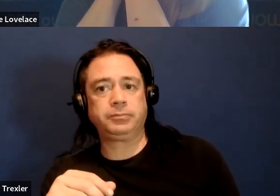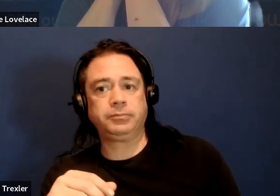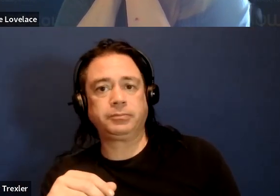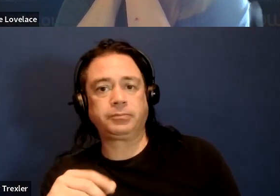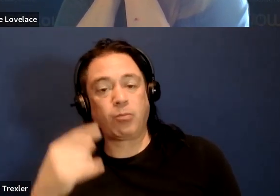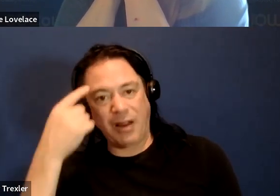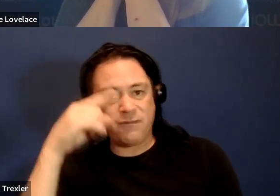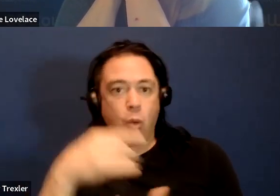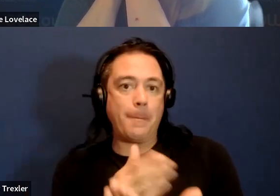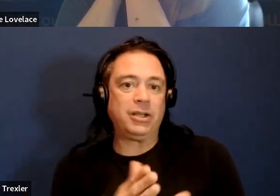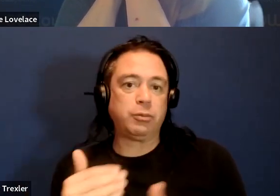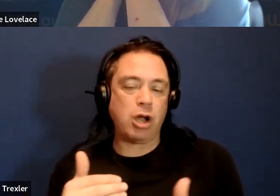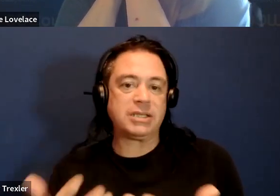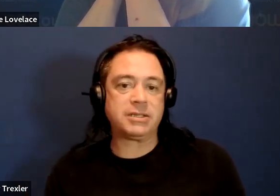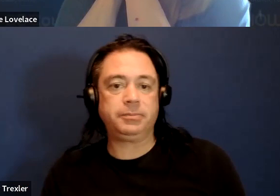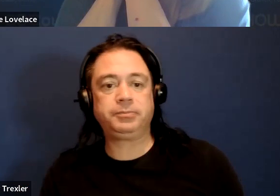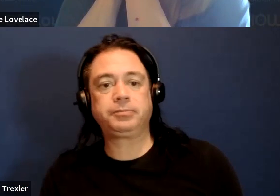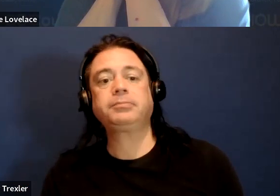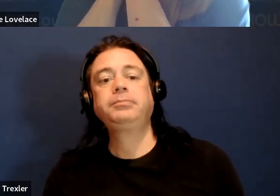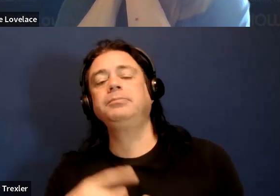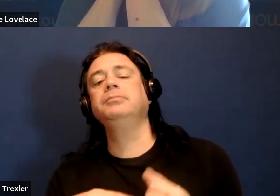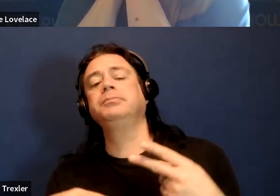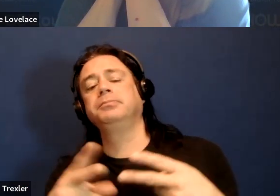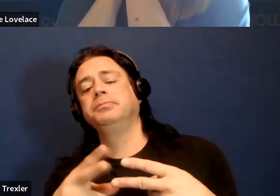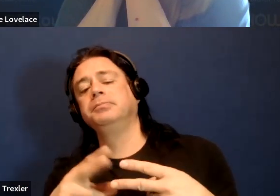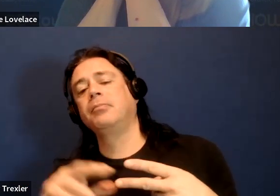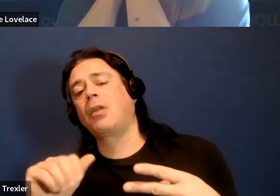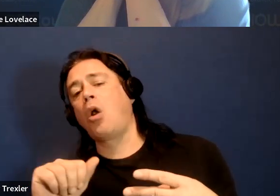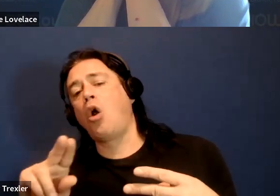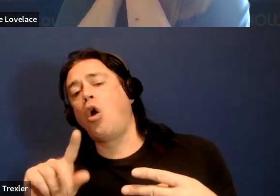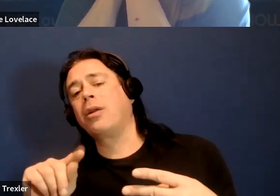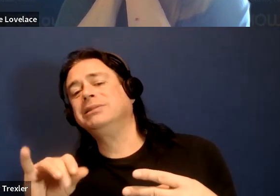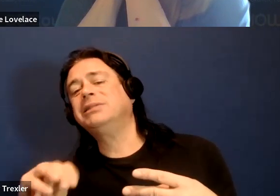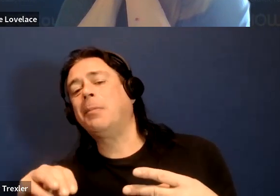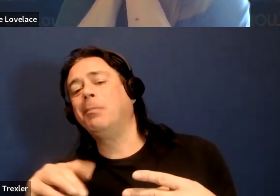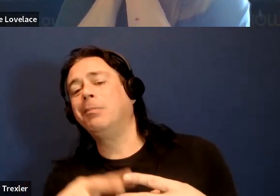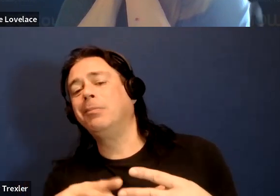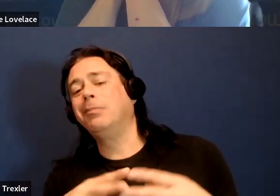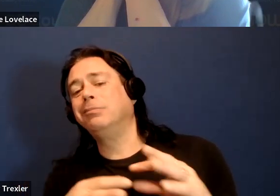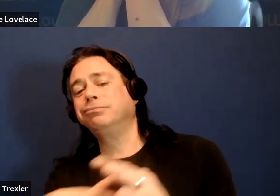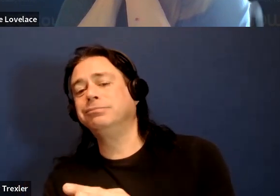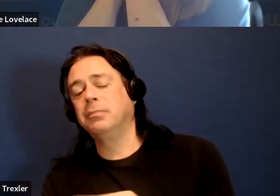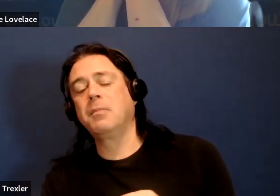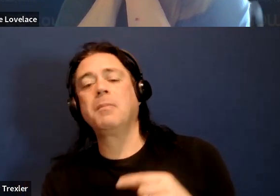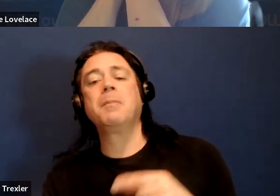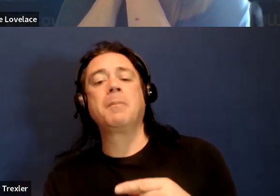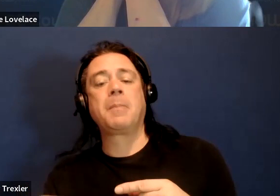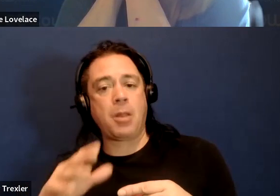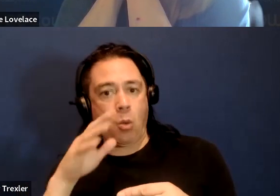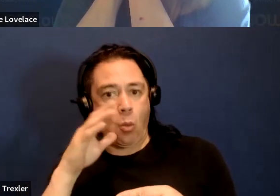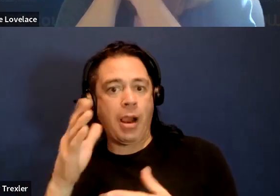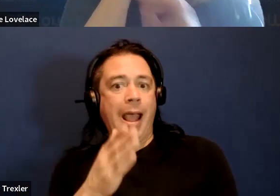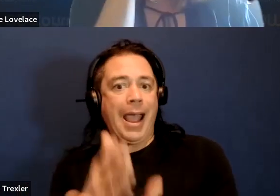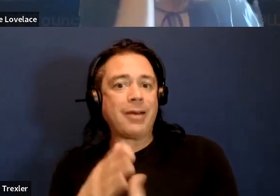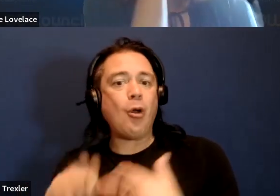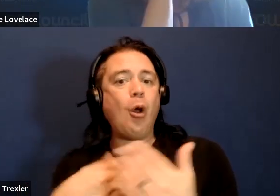for the budget process. And then we had two autism-related bills that did not make it. The bill that would have ended all of the